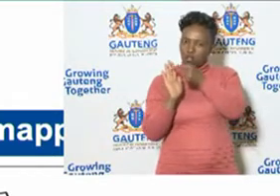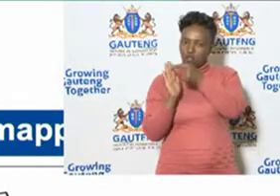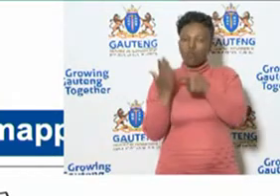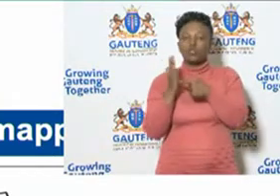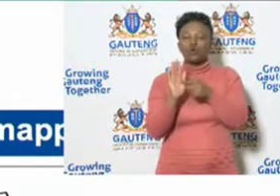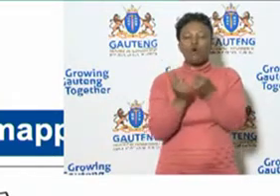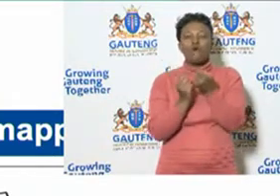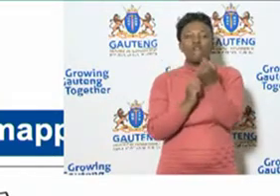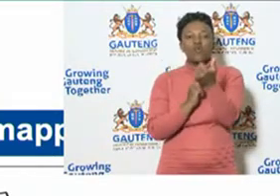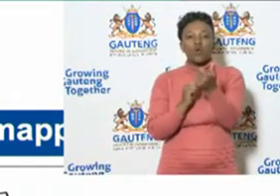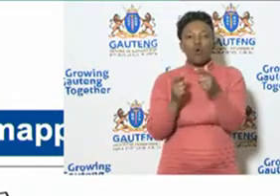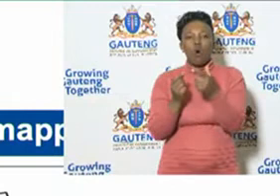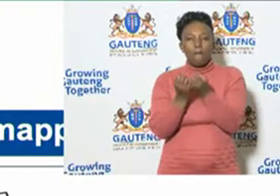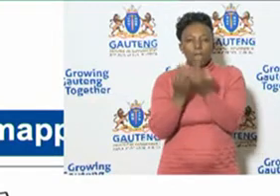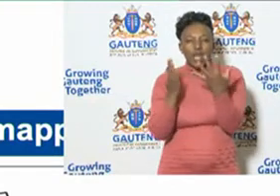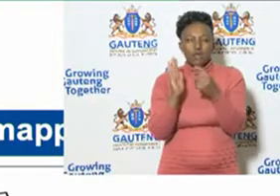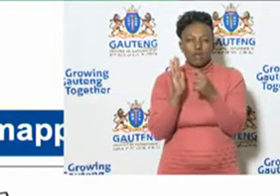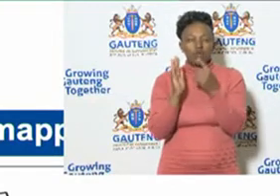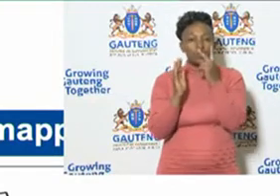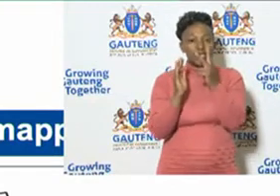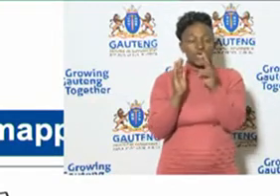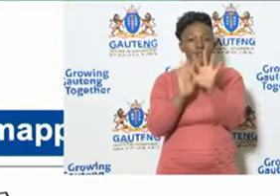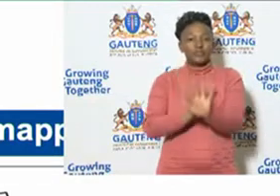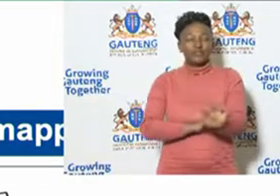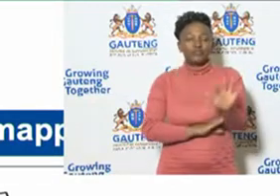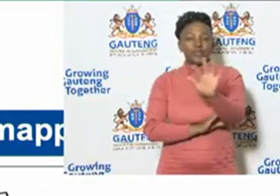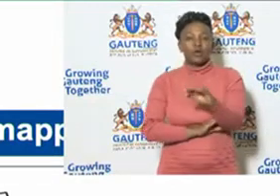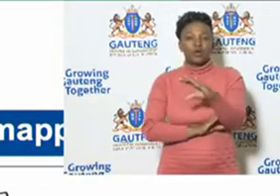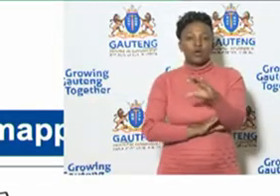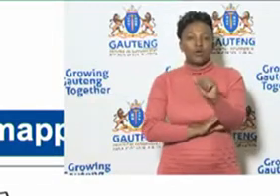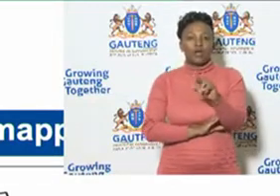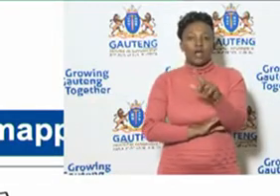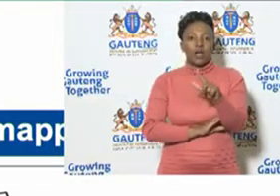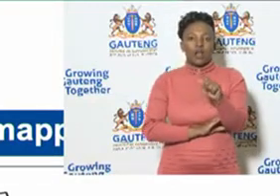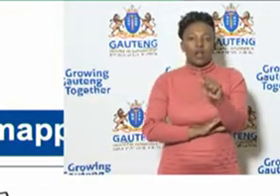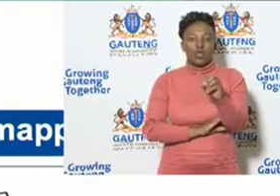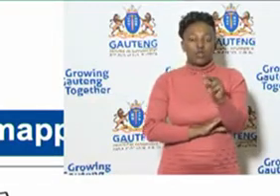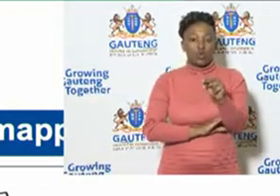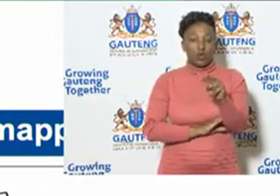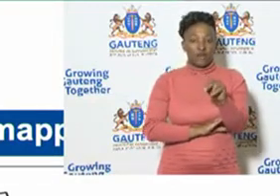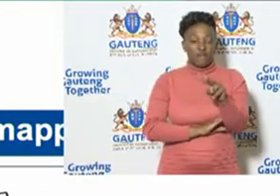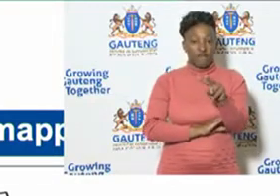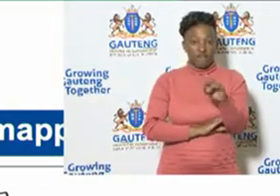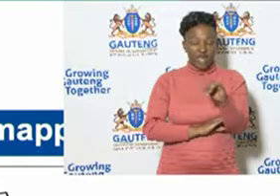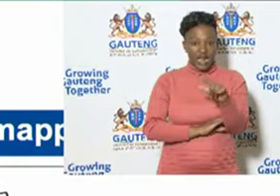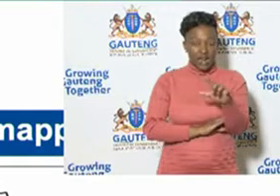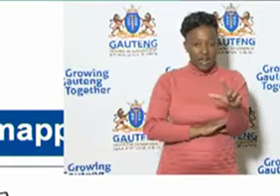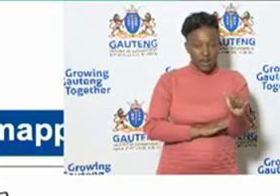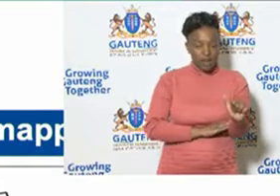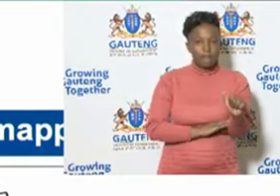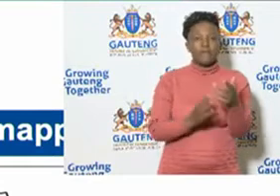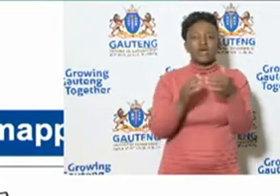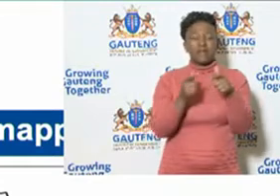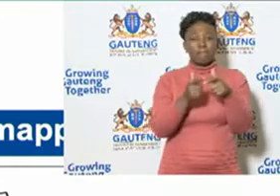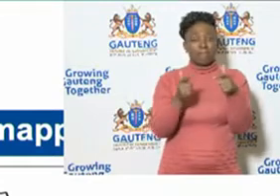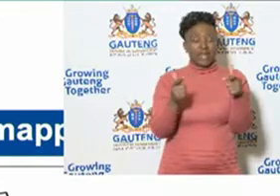an area of big concern. So just look at that Carltonville area. The dot is much bigger, and the dot indicates the